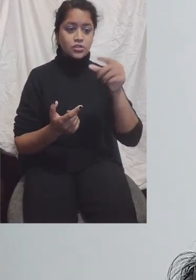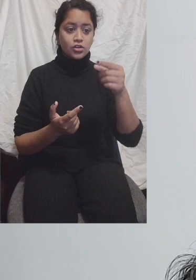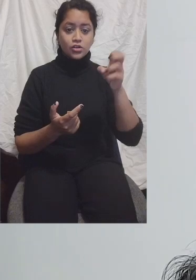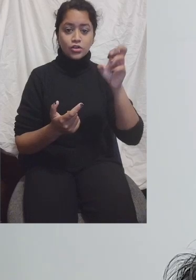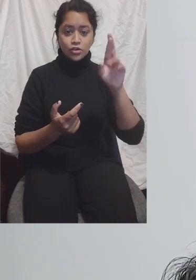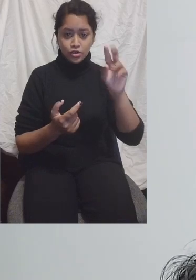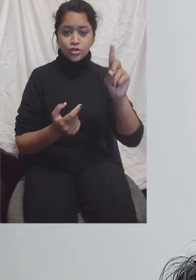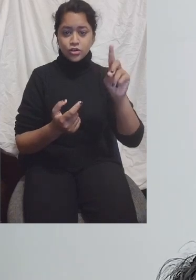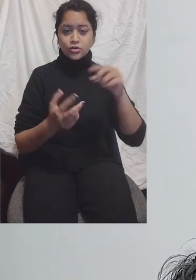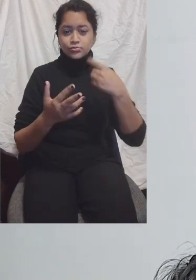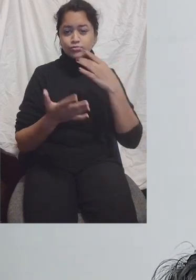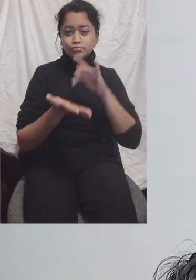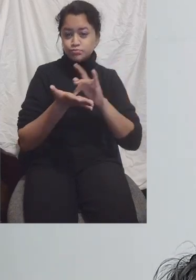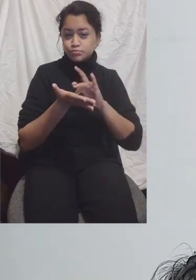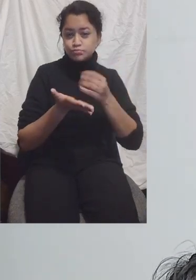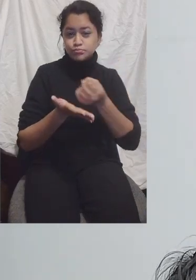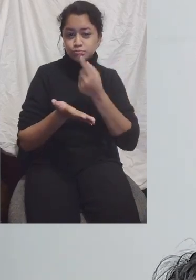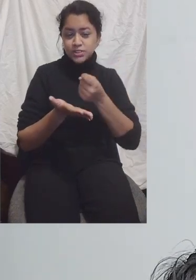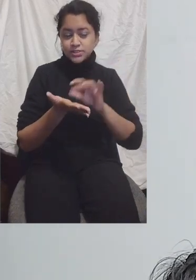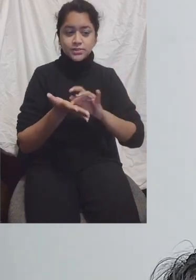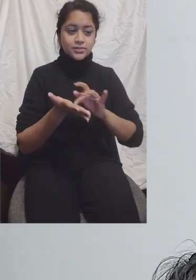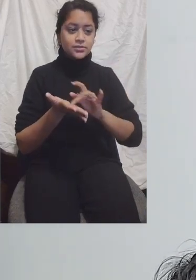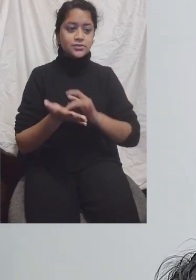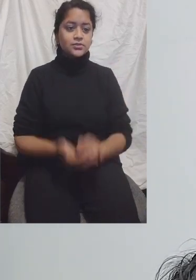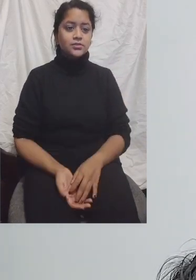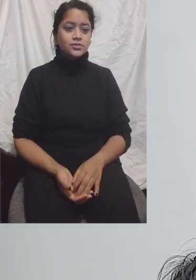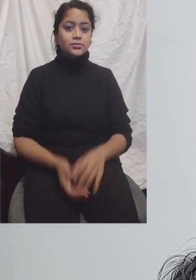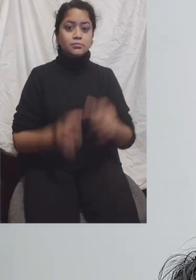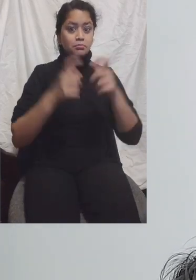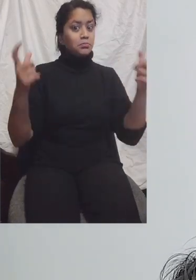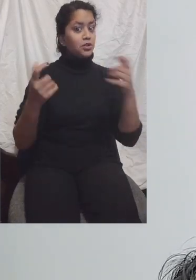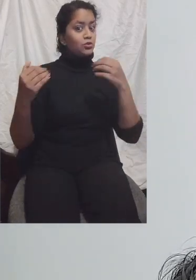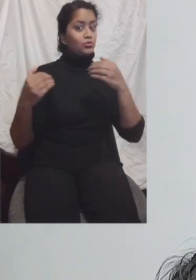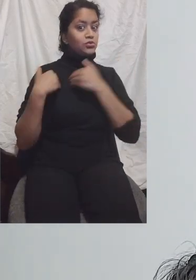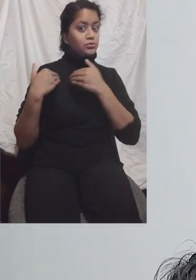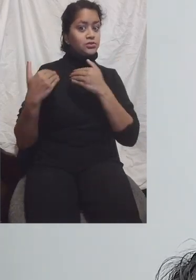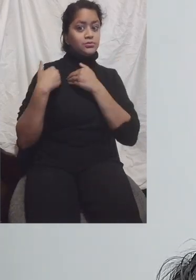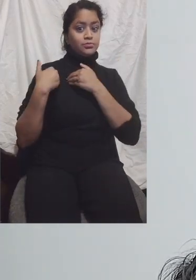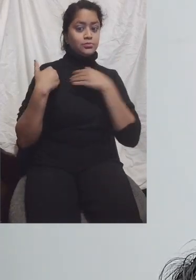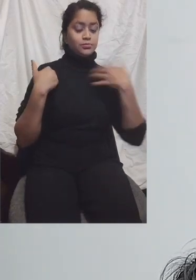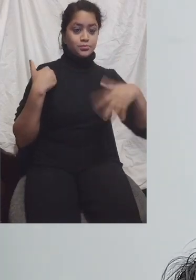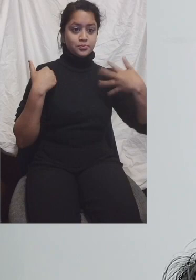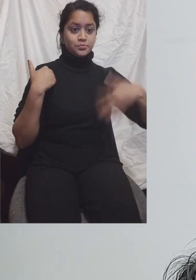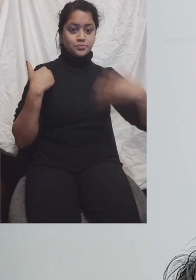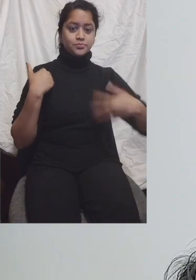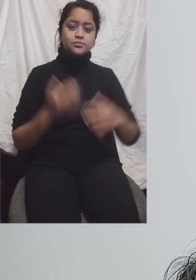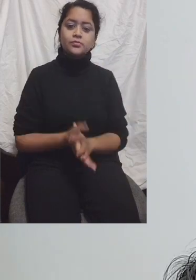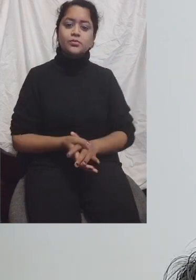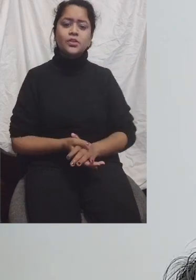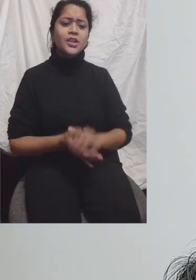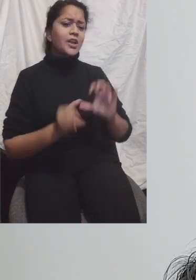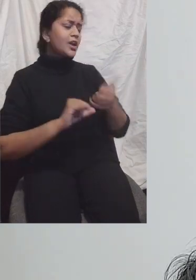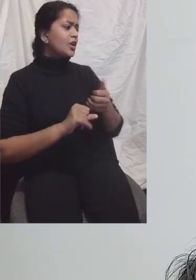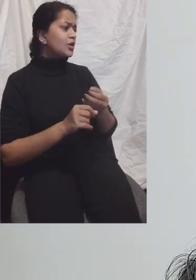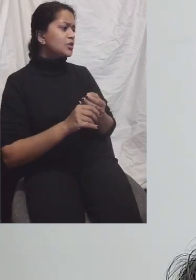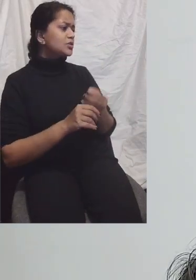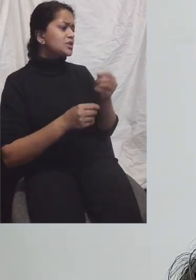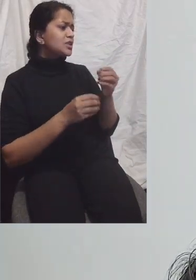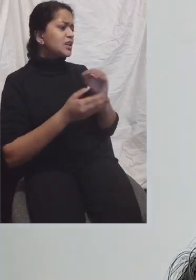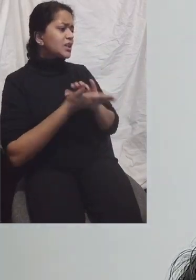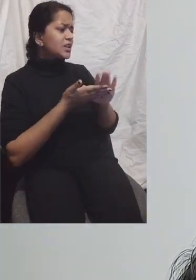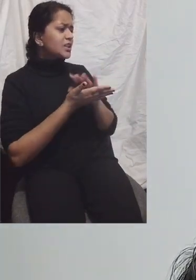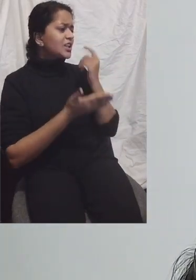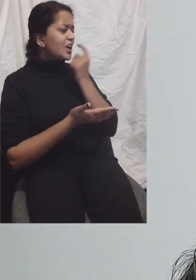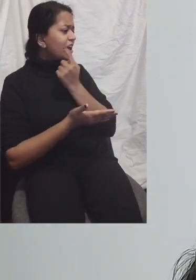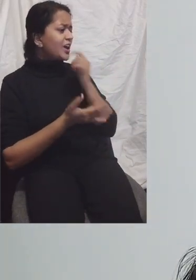which is also very important. Heart guard, neck guard, flea tick preventative, that sort of thing. Kind of a lot of stuff for like a